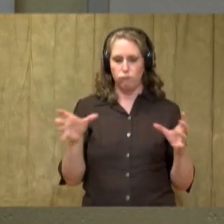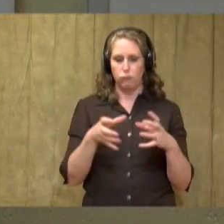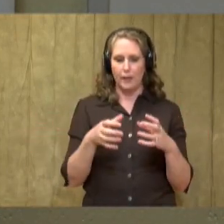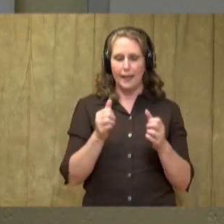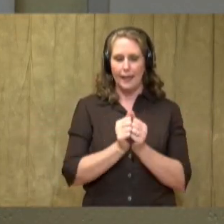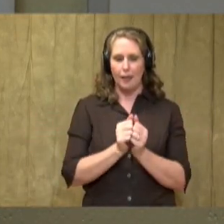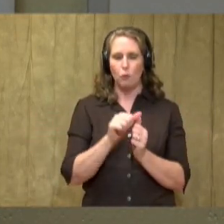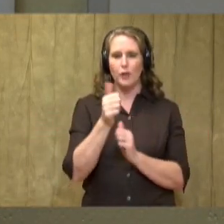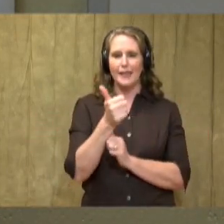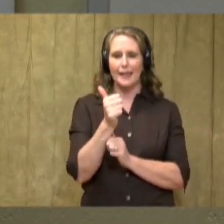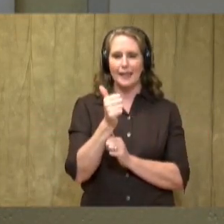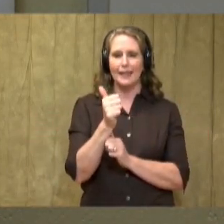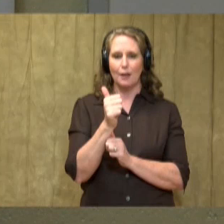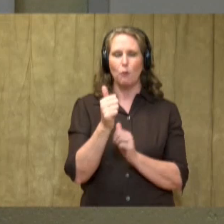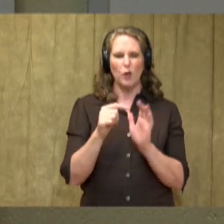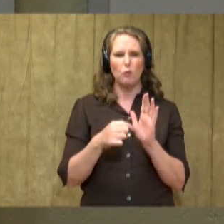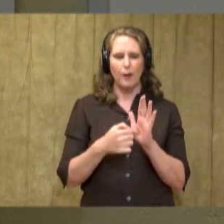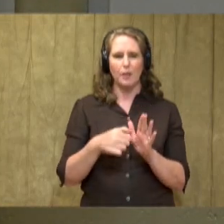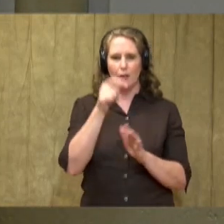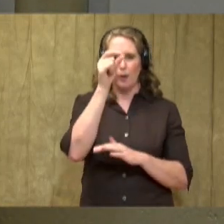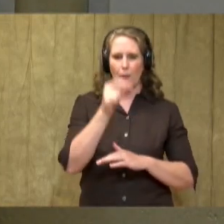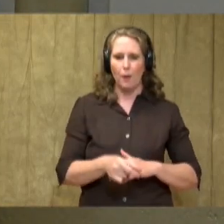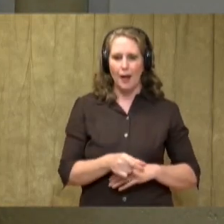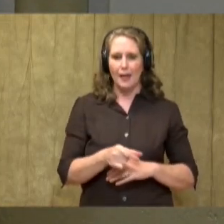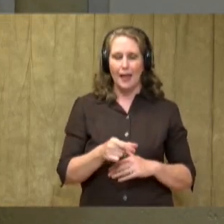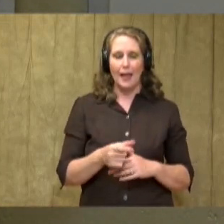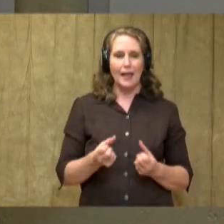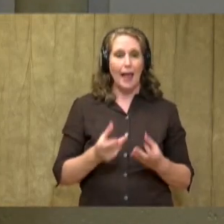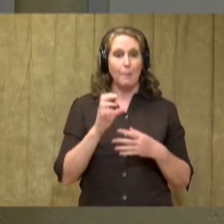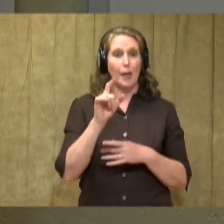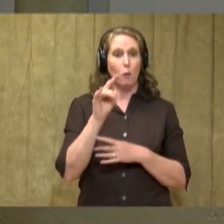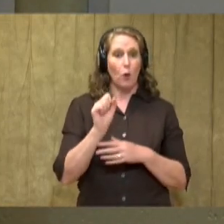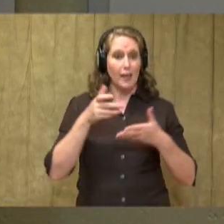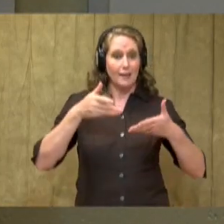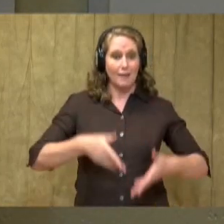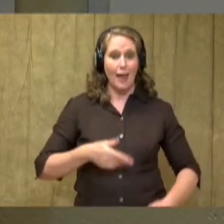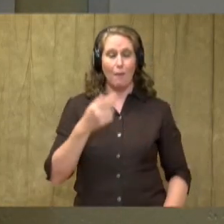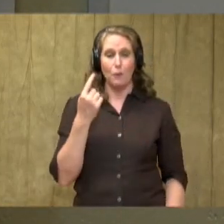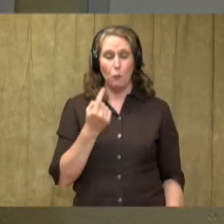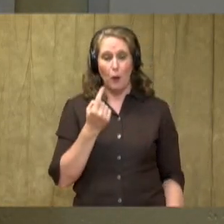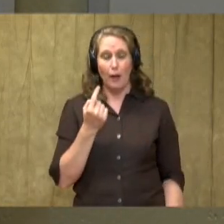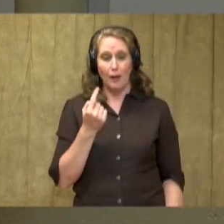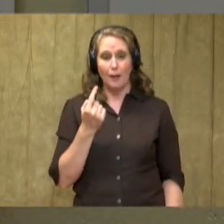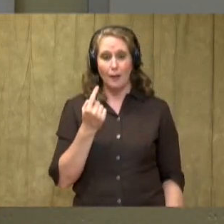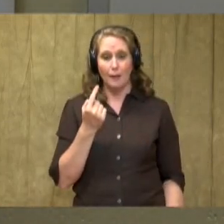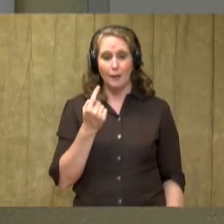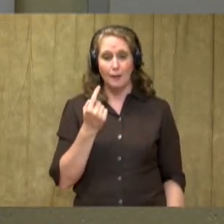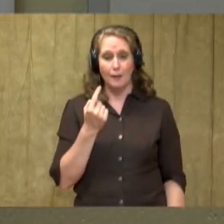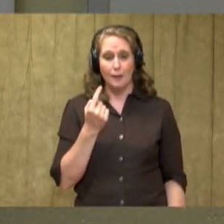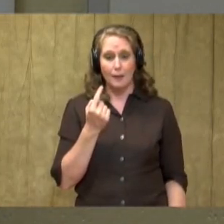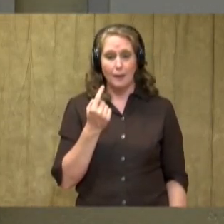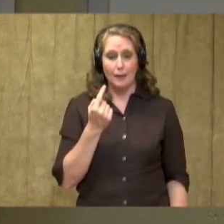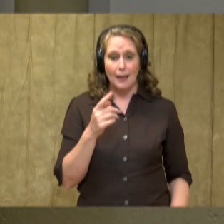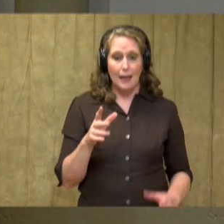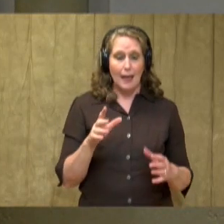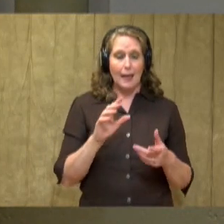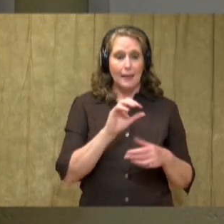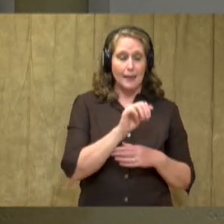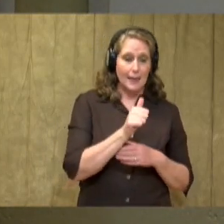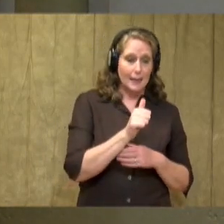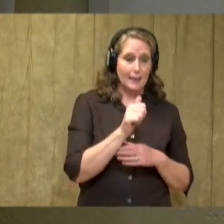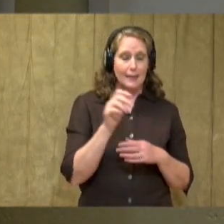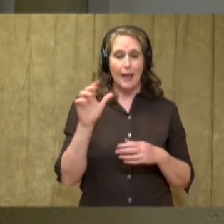a rod. And I have one left over. So then it says add my